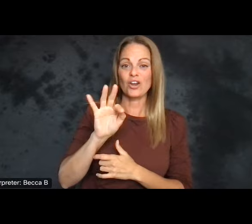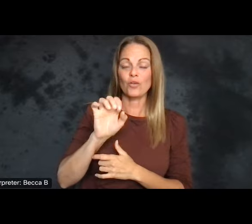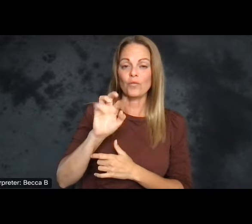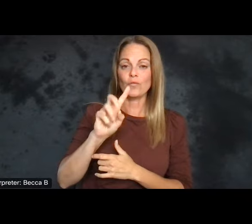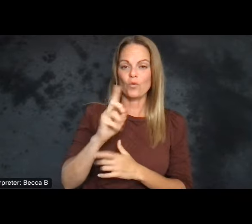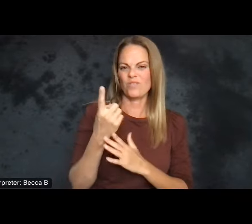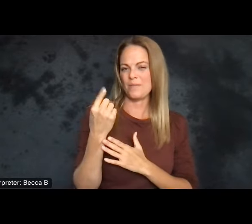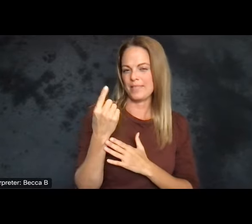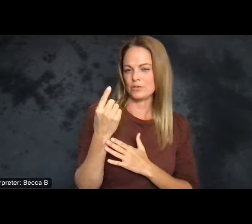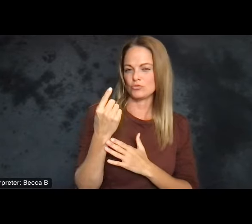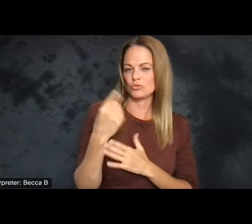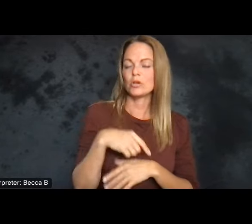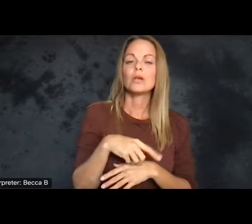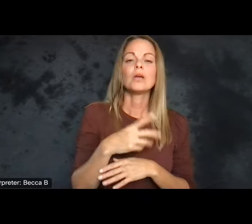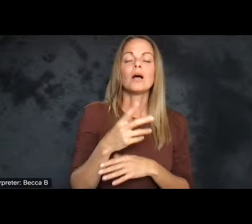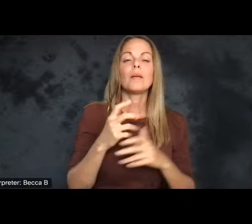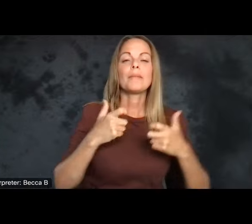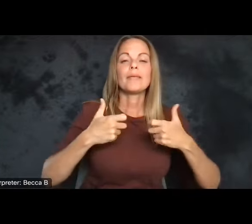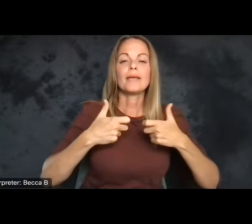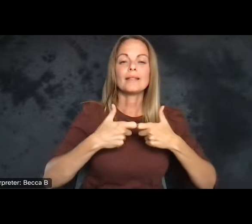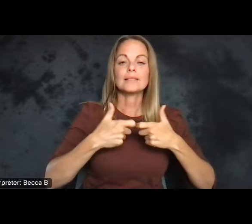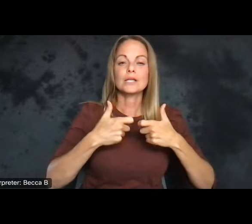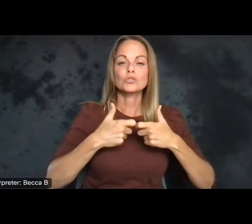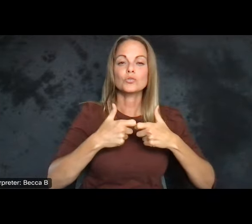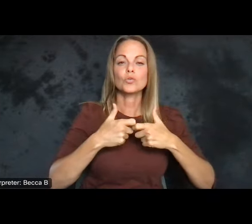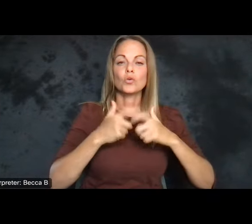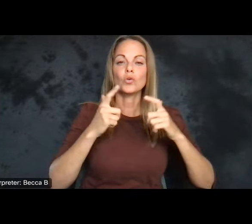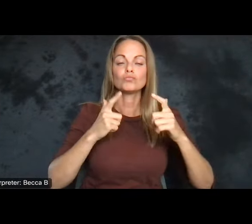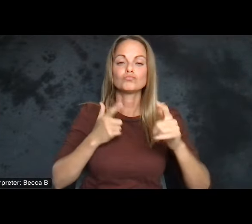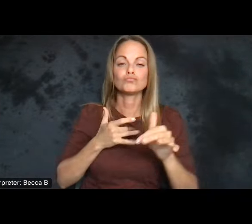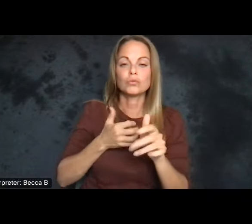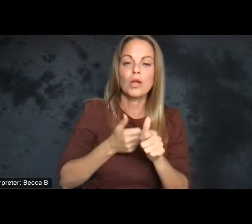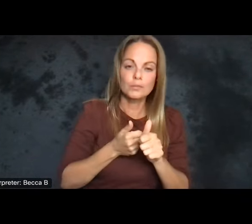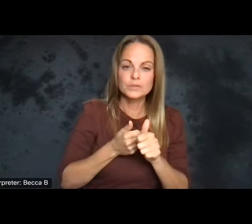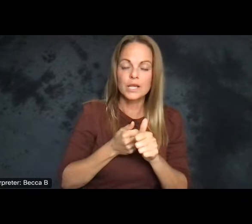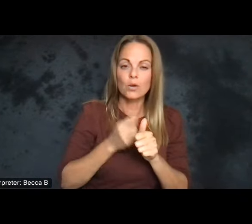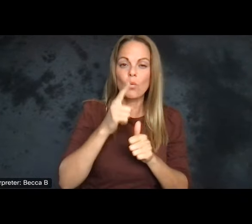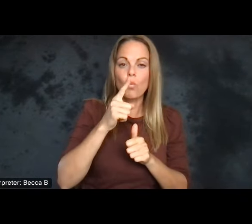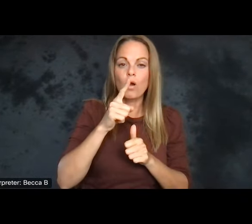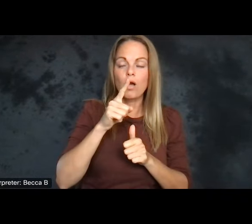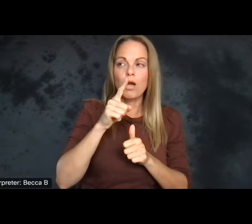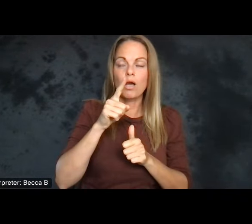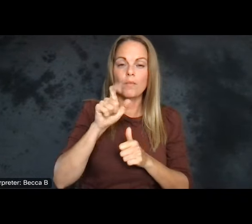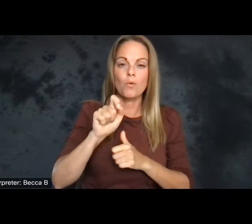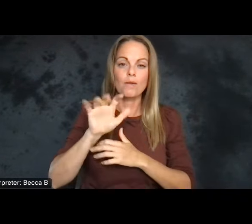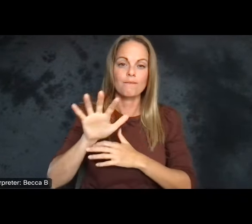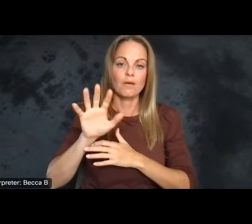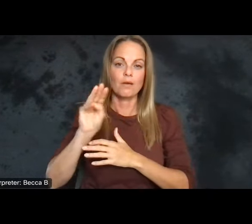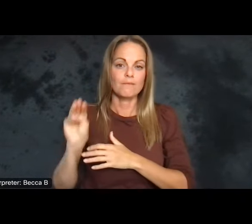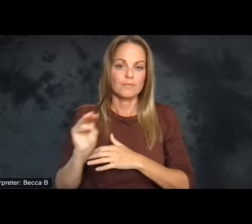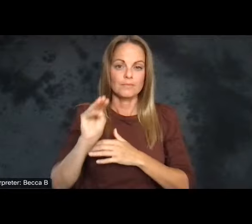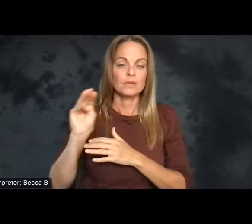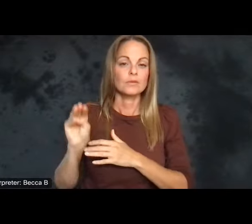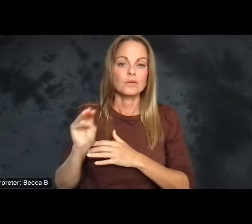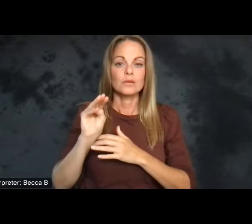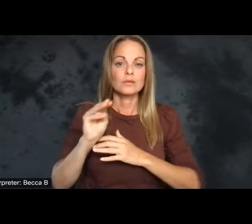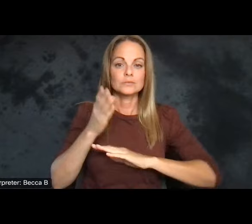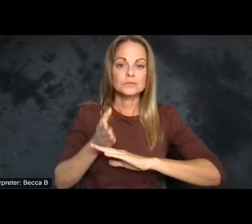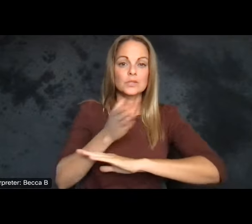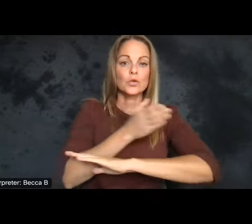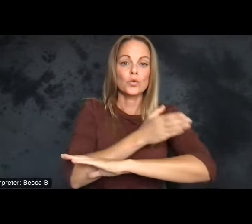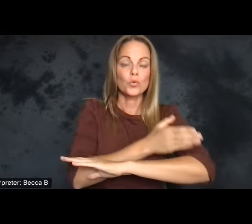electrical infrastructure upgrade that you can see there for about almost $1.5 million. And this is to upgrade the